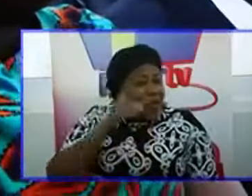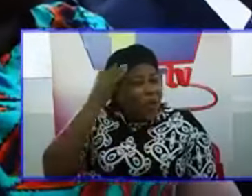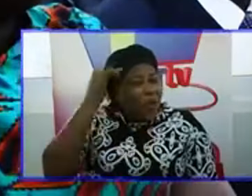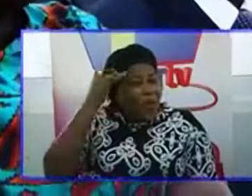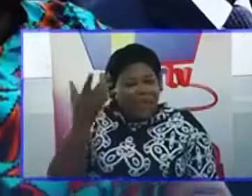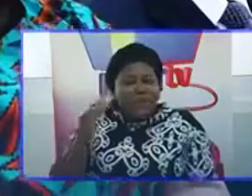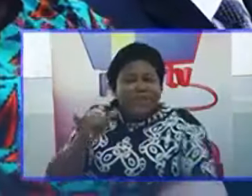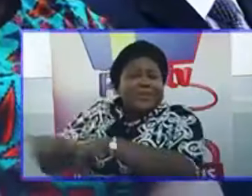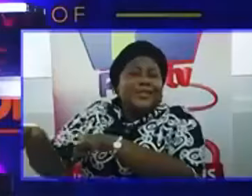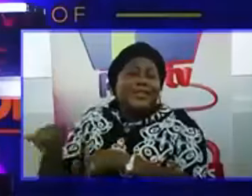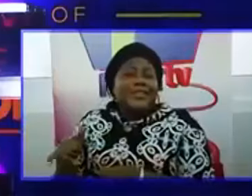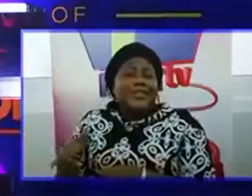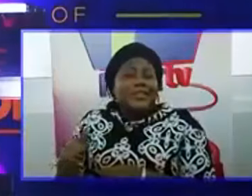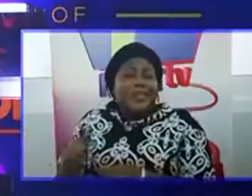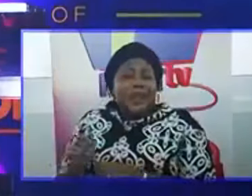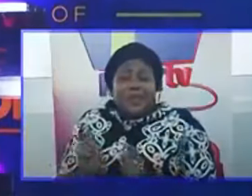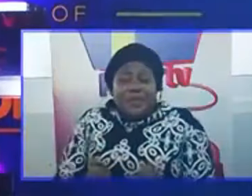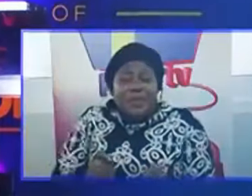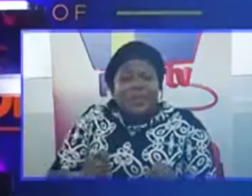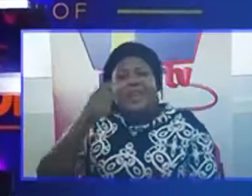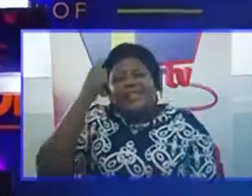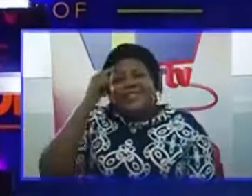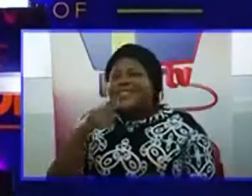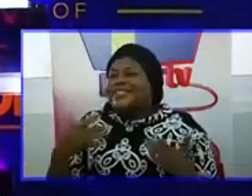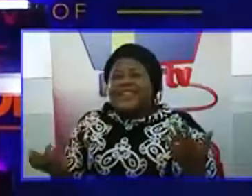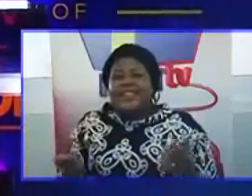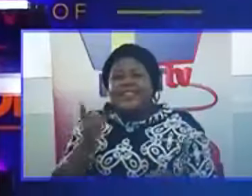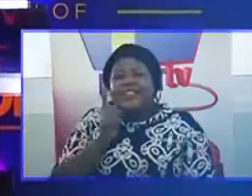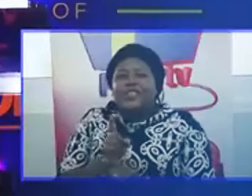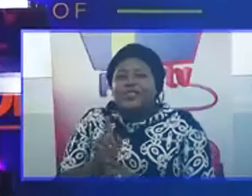was doing was that he came with a stone